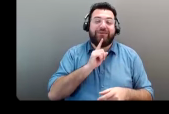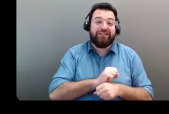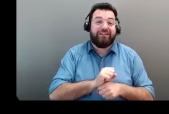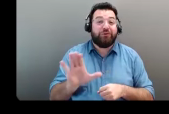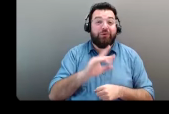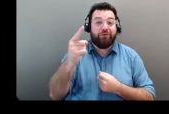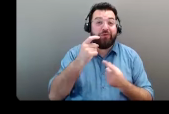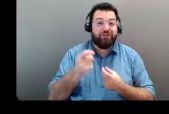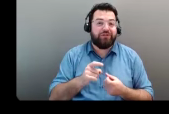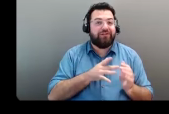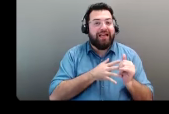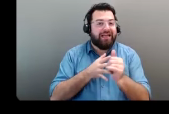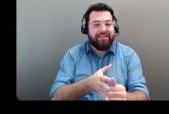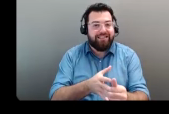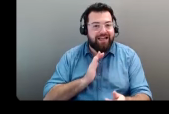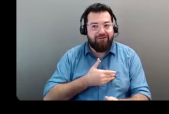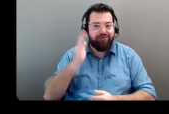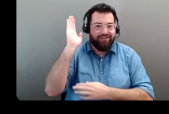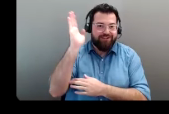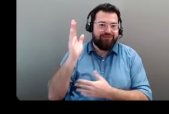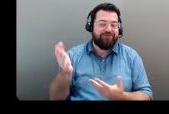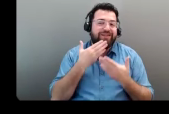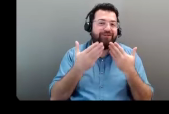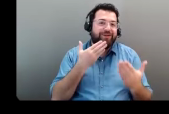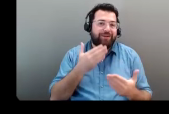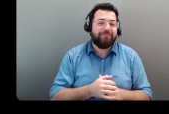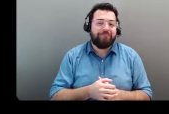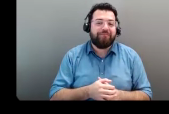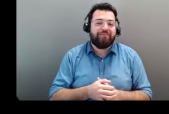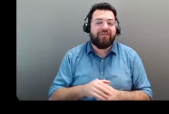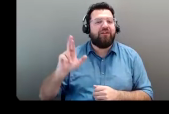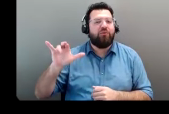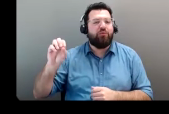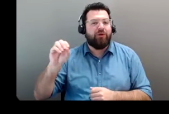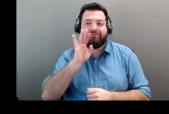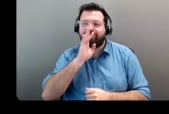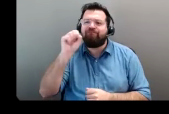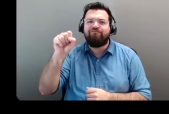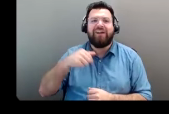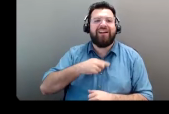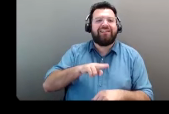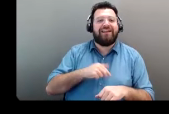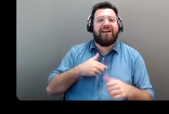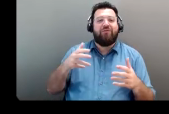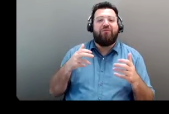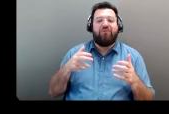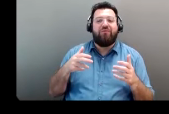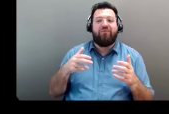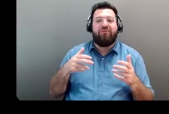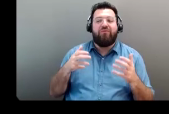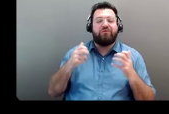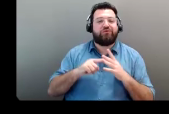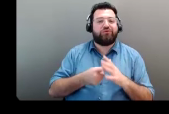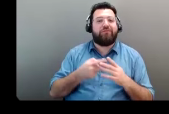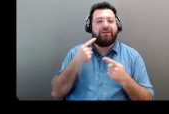our presentation and experience. Yeah, cool. So I guess I want to start by saying what an honor